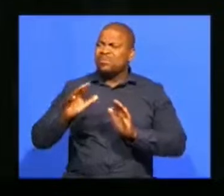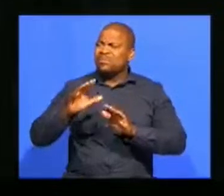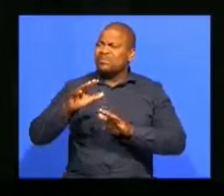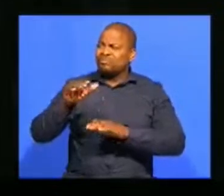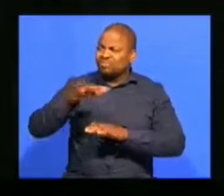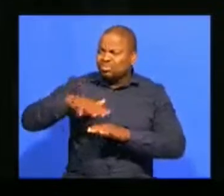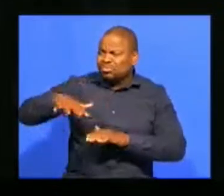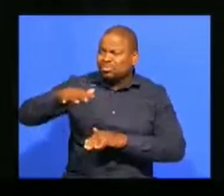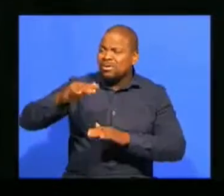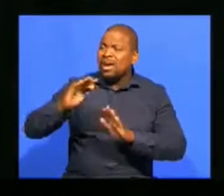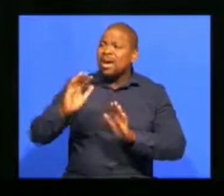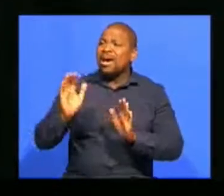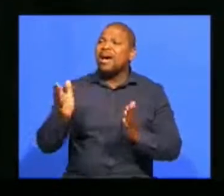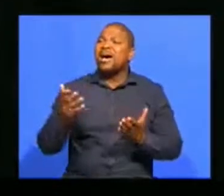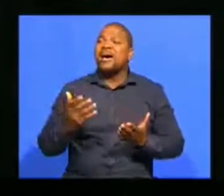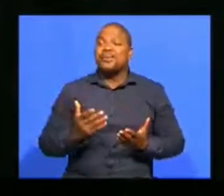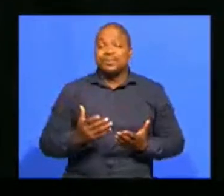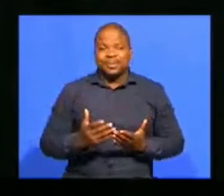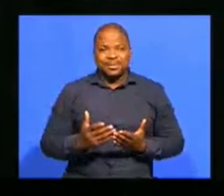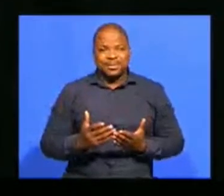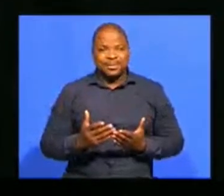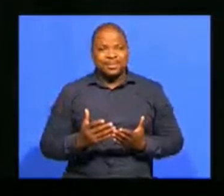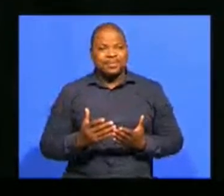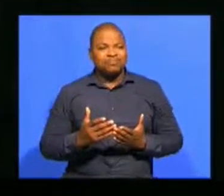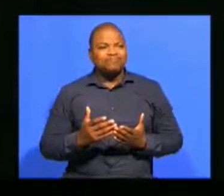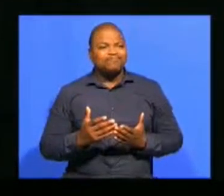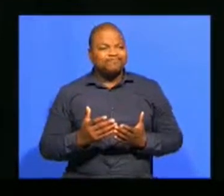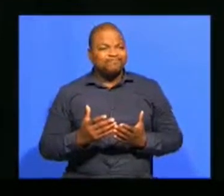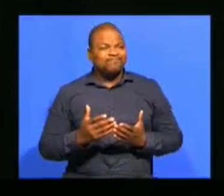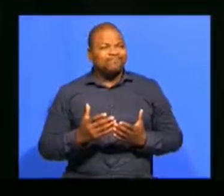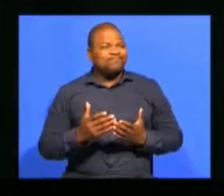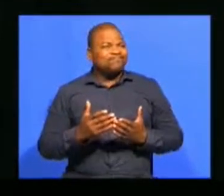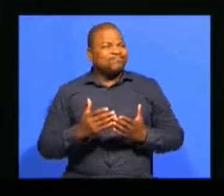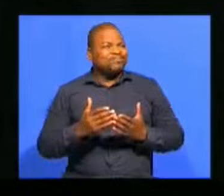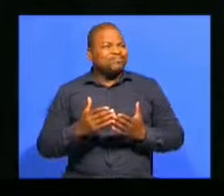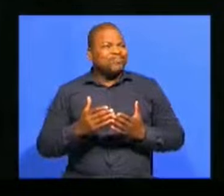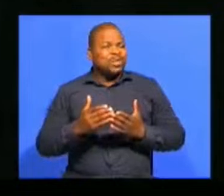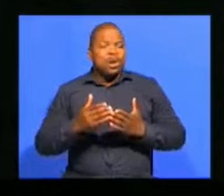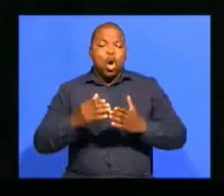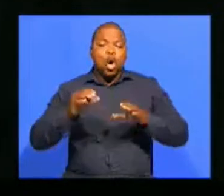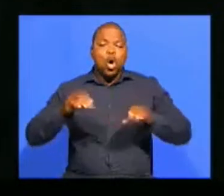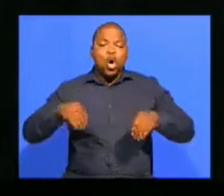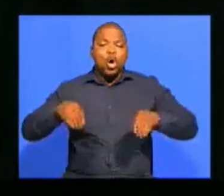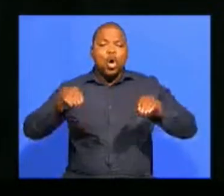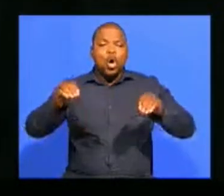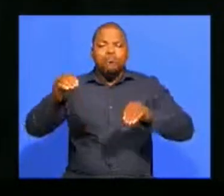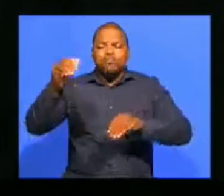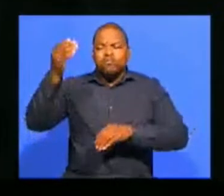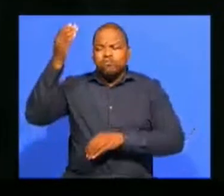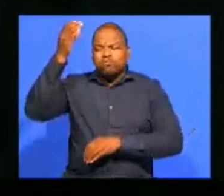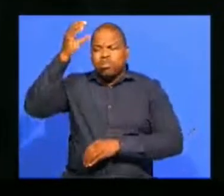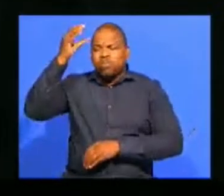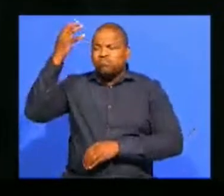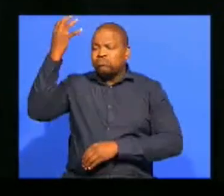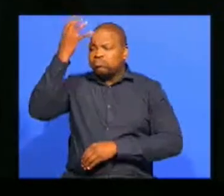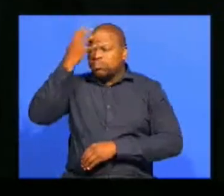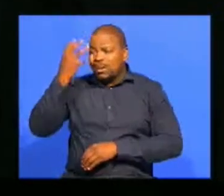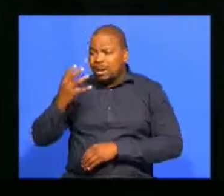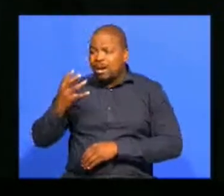attributes of the Bahamas? Their crystal white beaches, blue beaches,